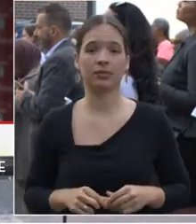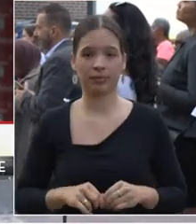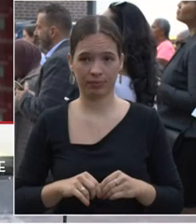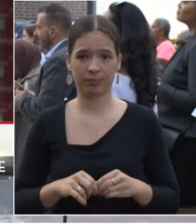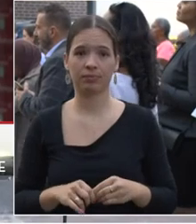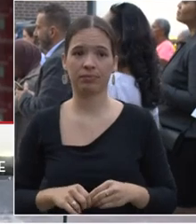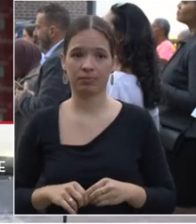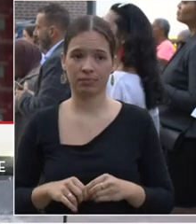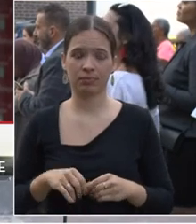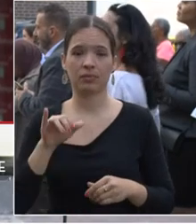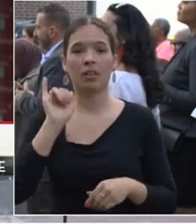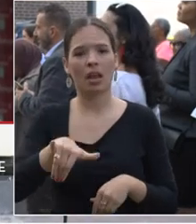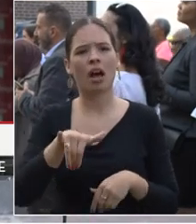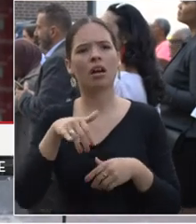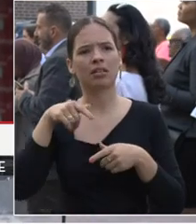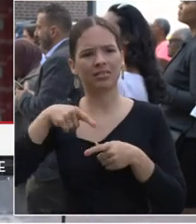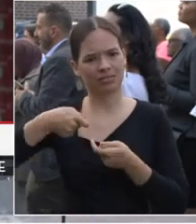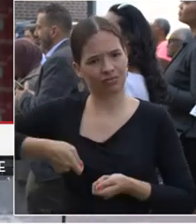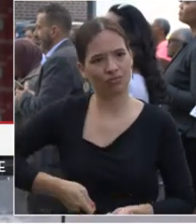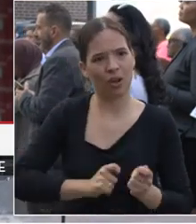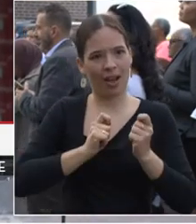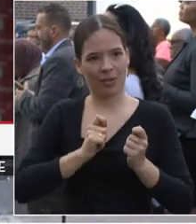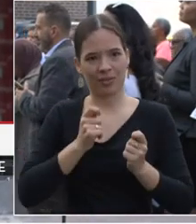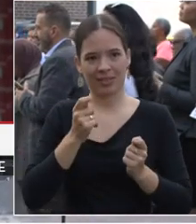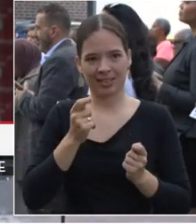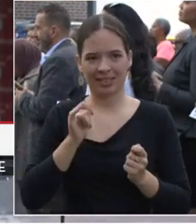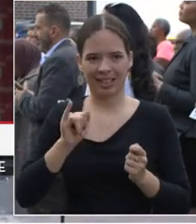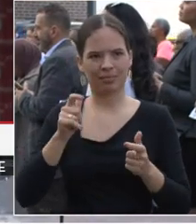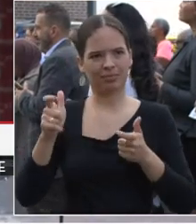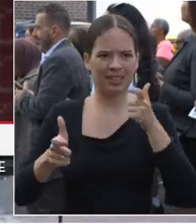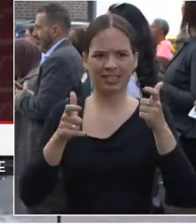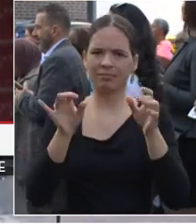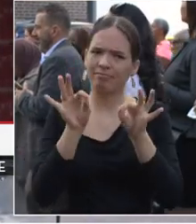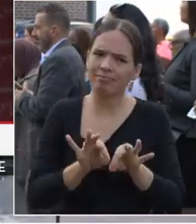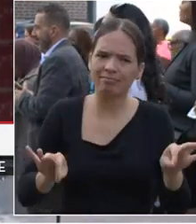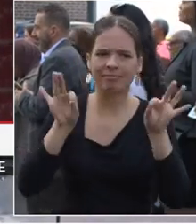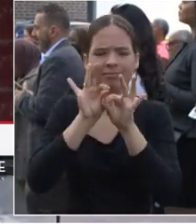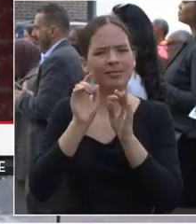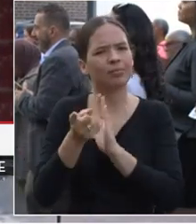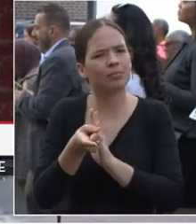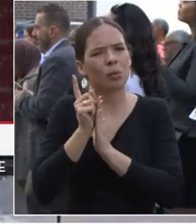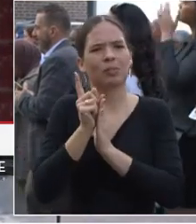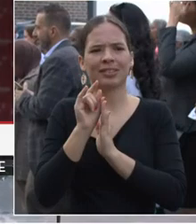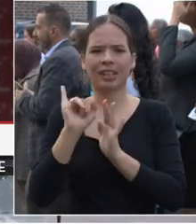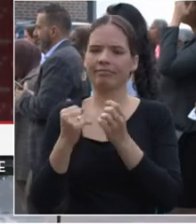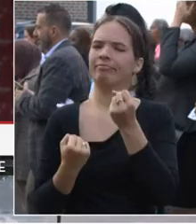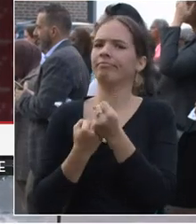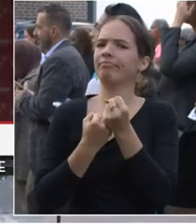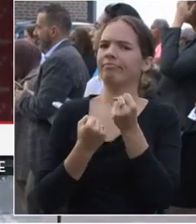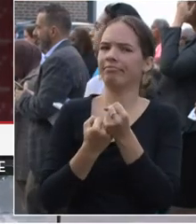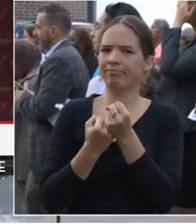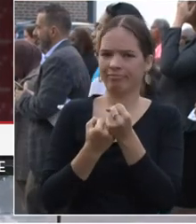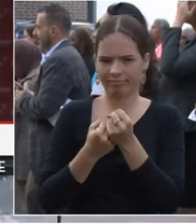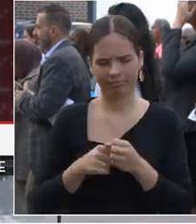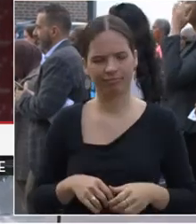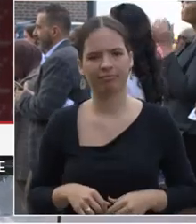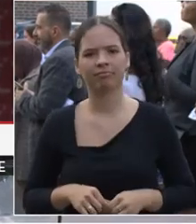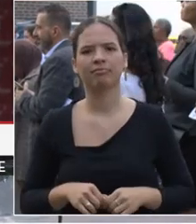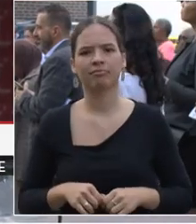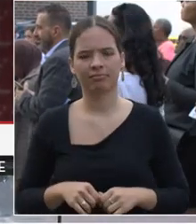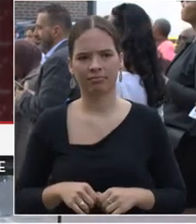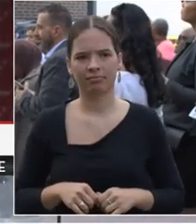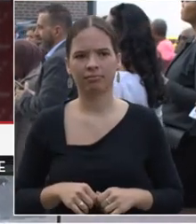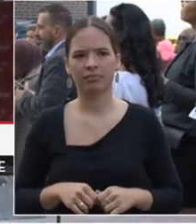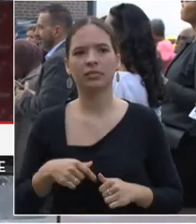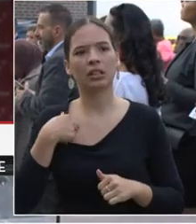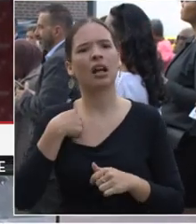every groundbreaking, every major moment, and has been instrumental to bringing this project to life. It's my distinct privilege and